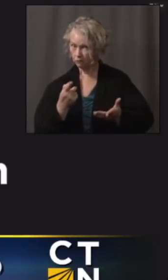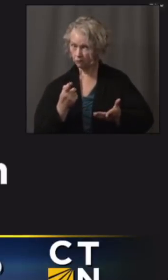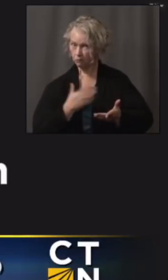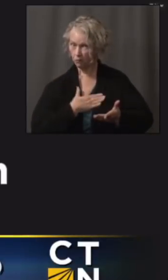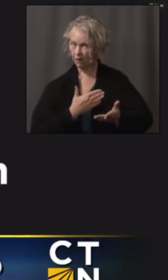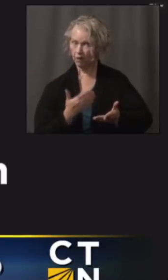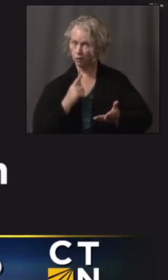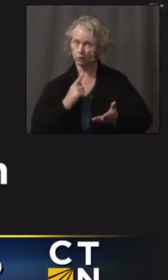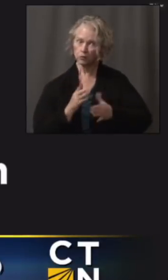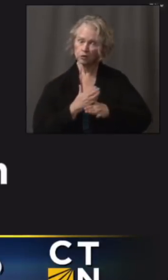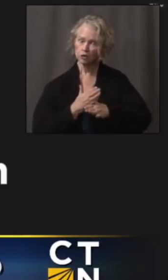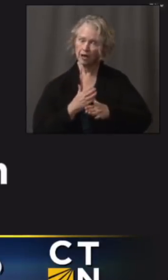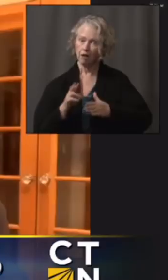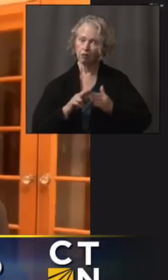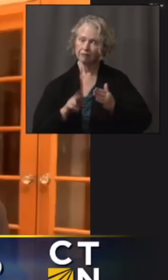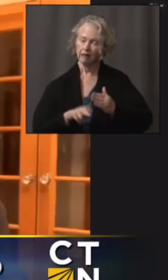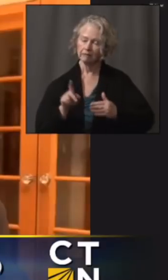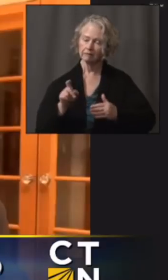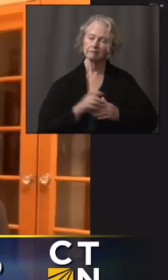results.